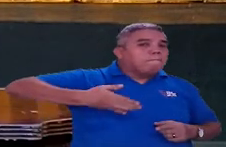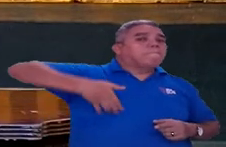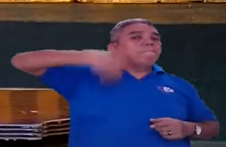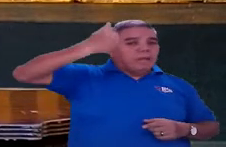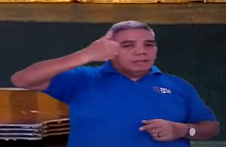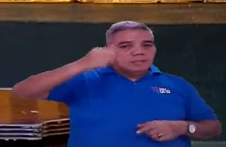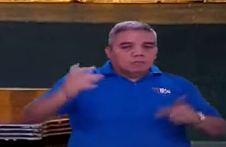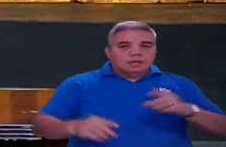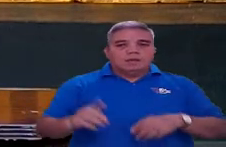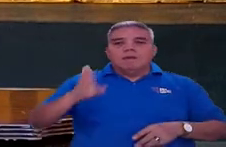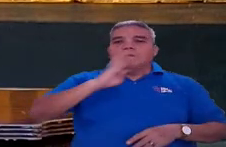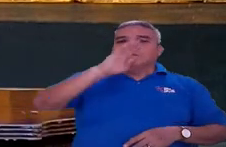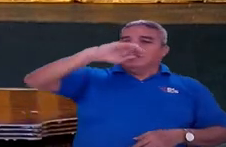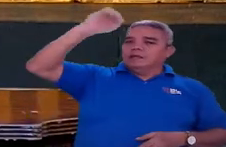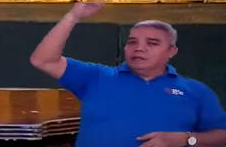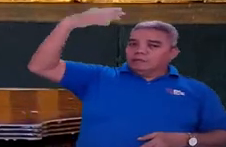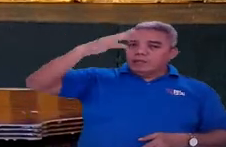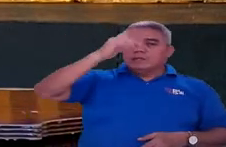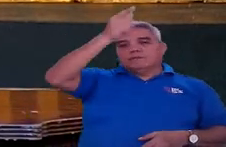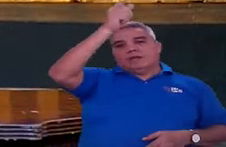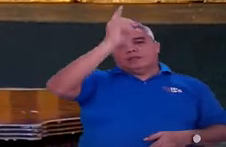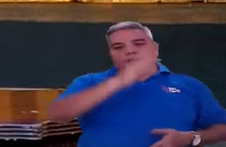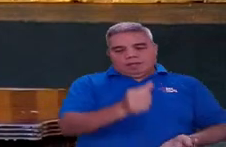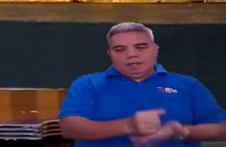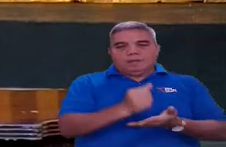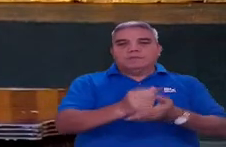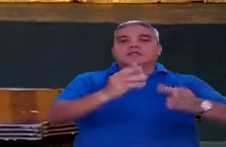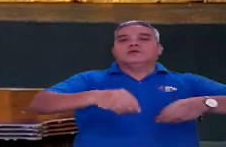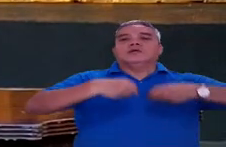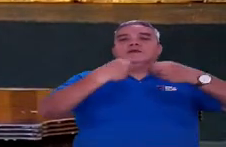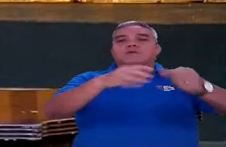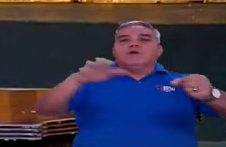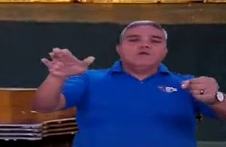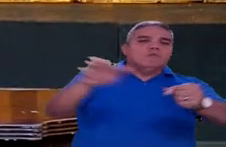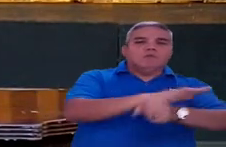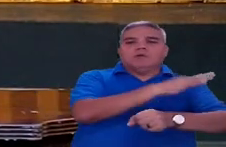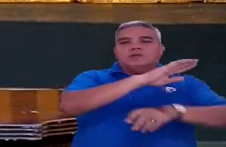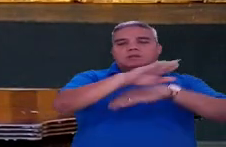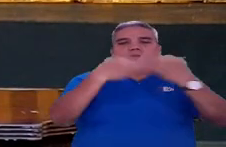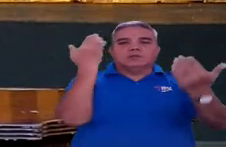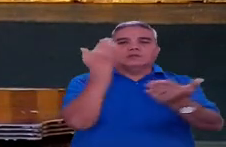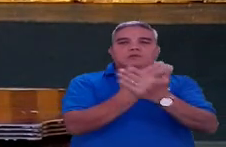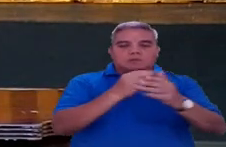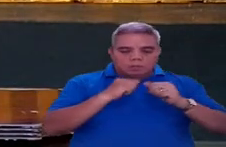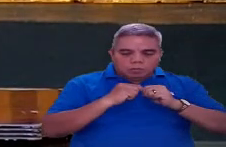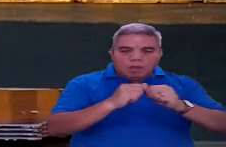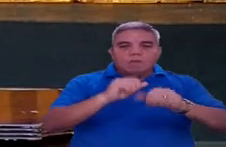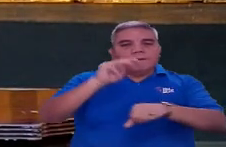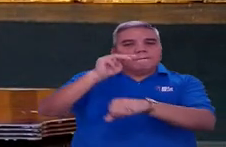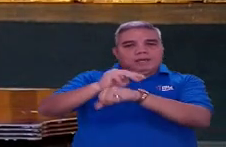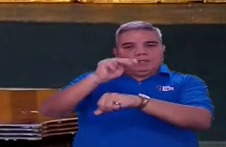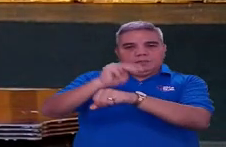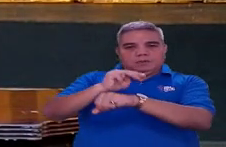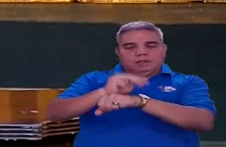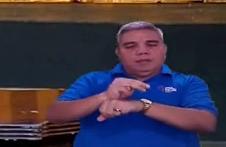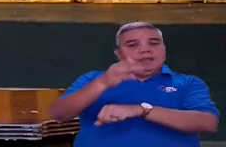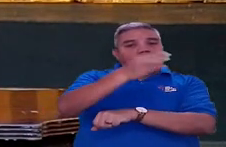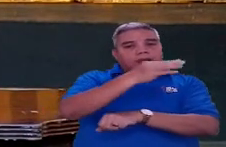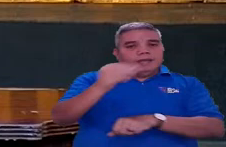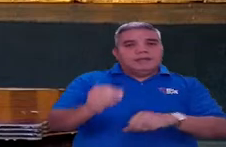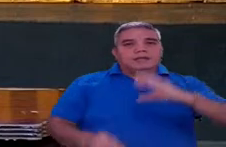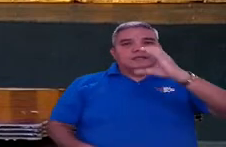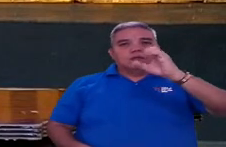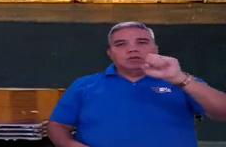can, by the grace and help of God, that we can give full proofs to our ministry. And then